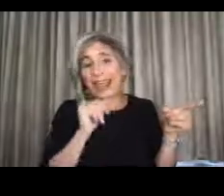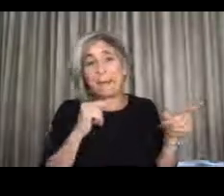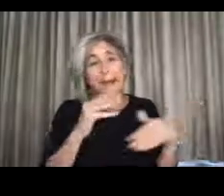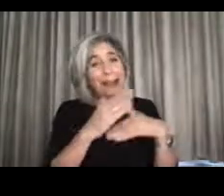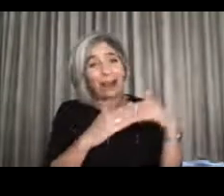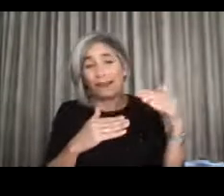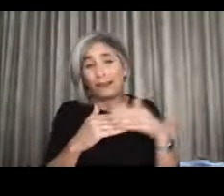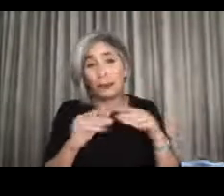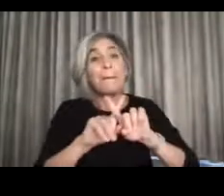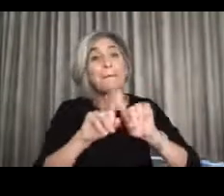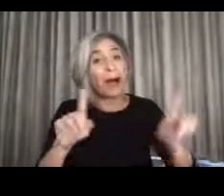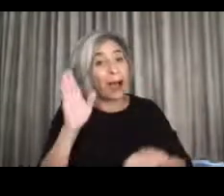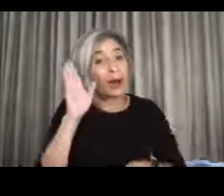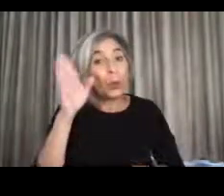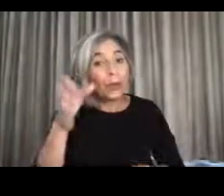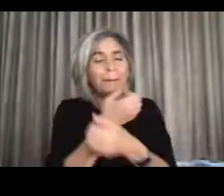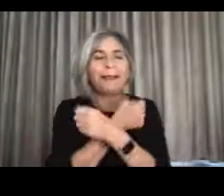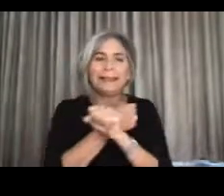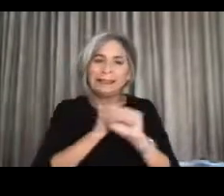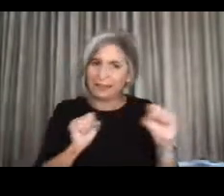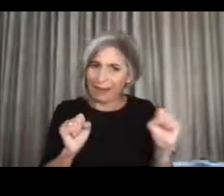safe, secure experience.